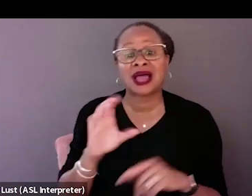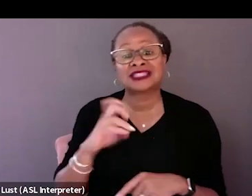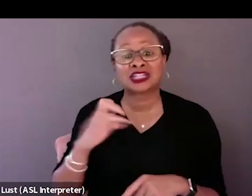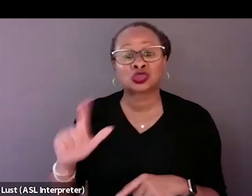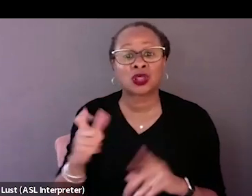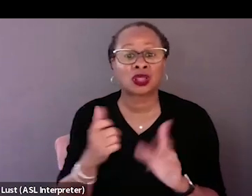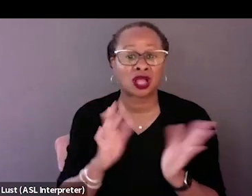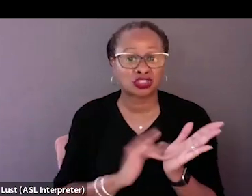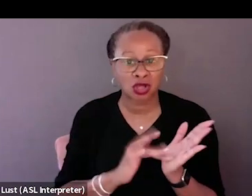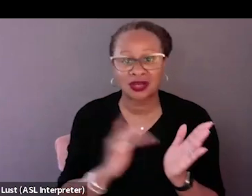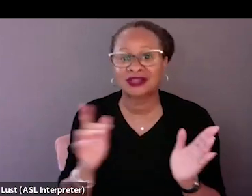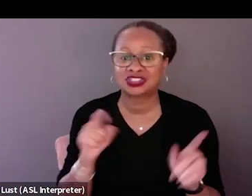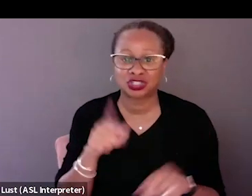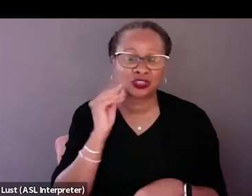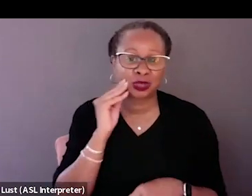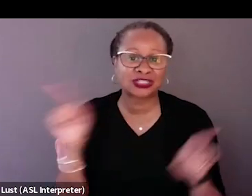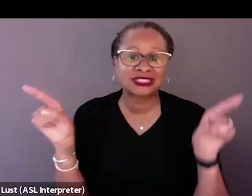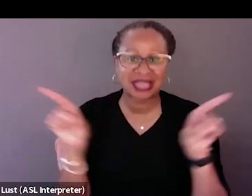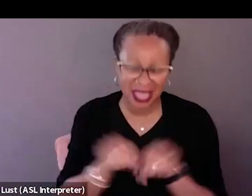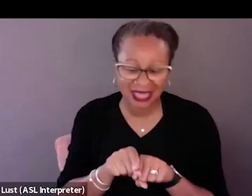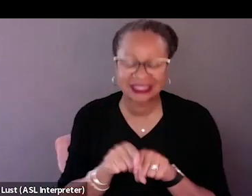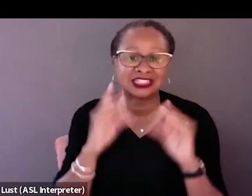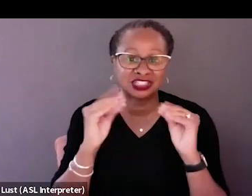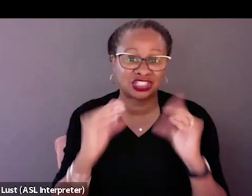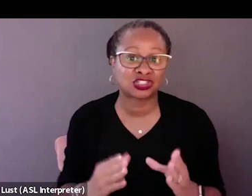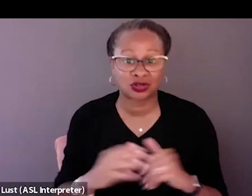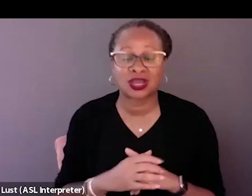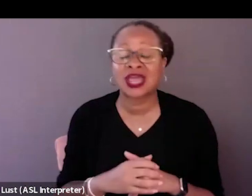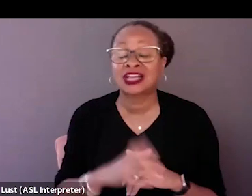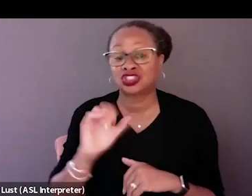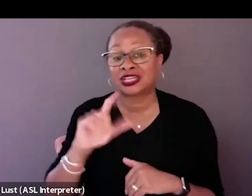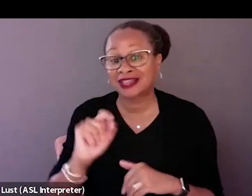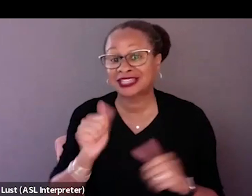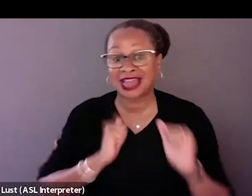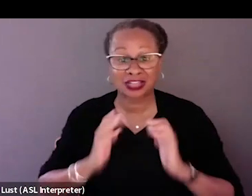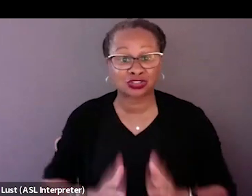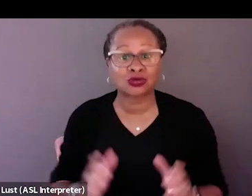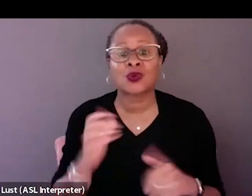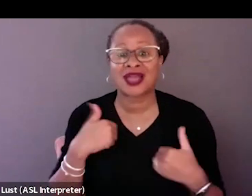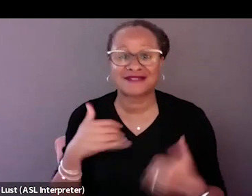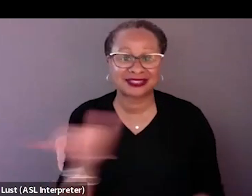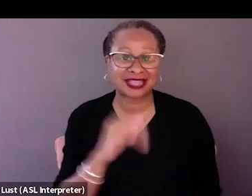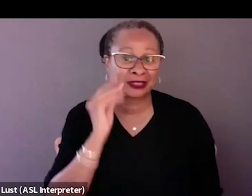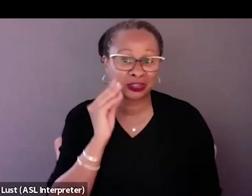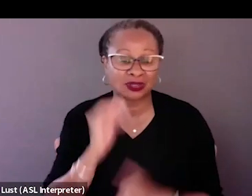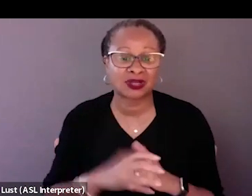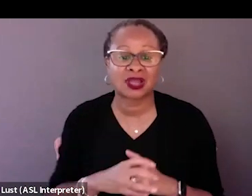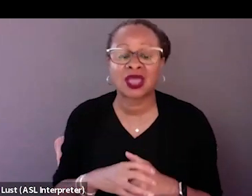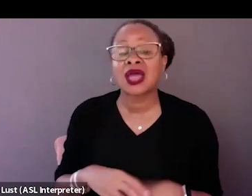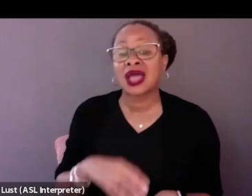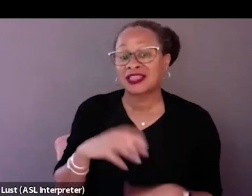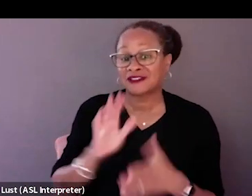an actress who had a very, very similar experience. The film starts and it's on the actress, and the actress is talking about her